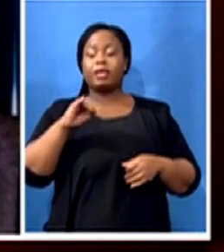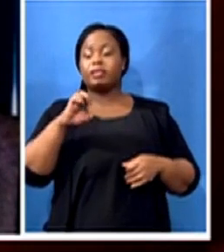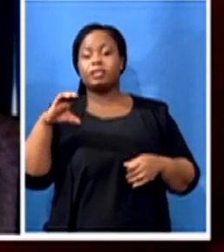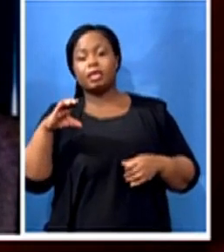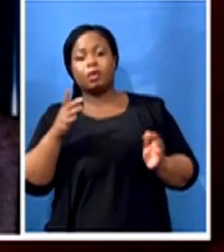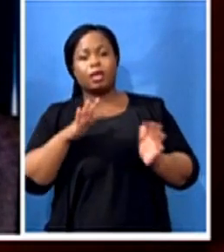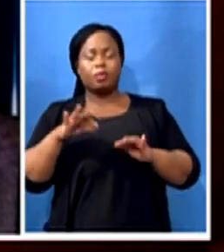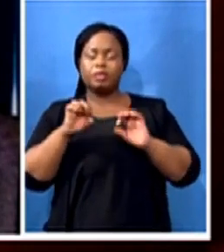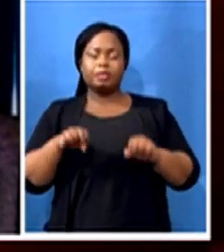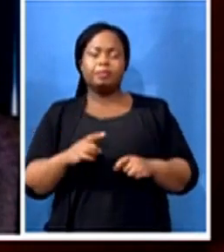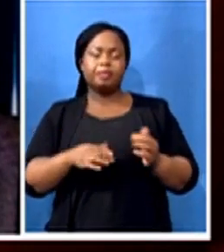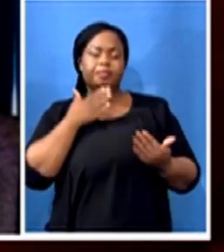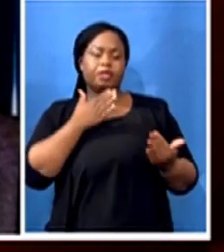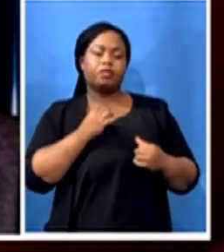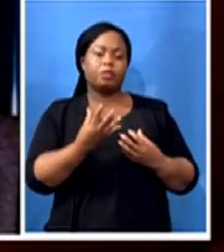us. Be well.